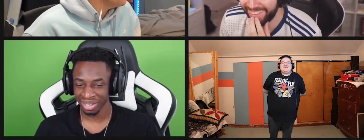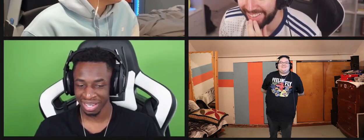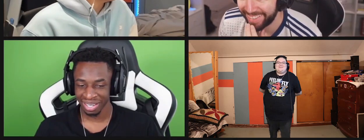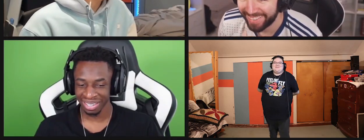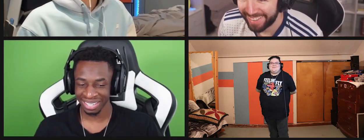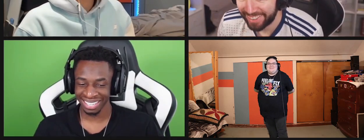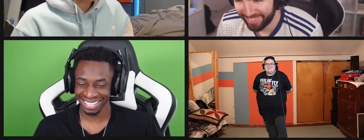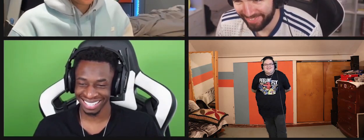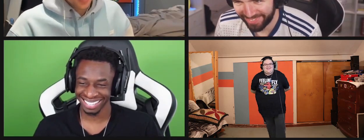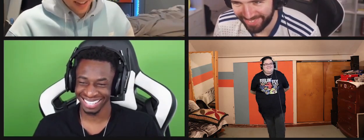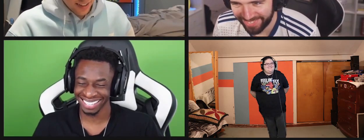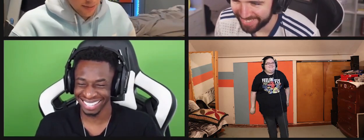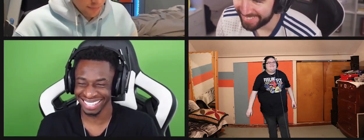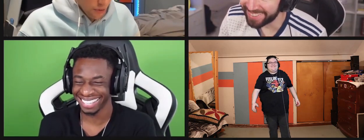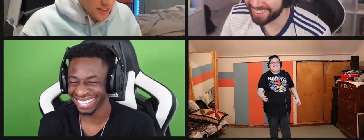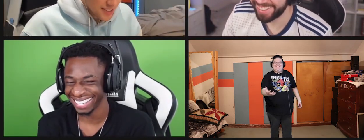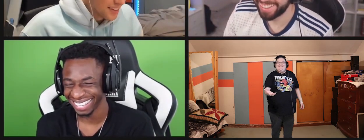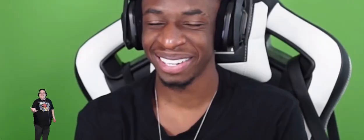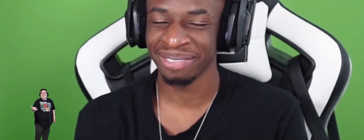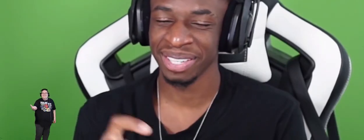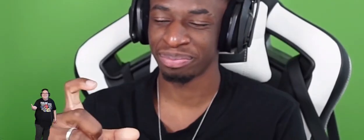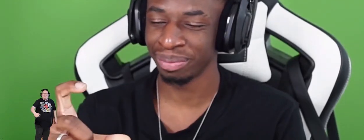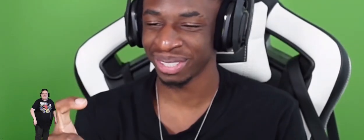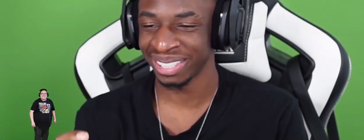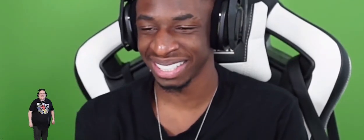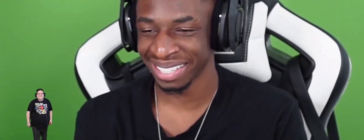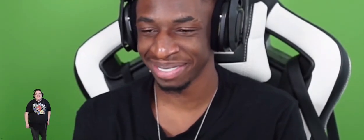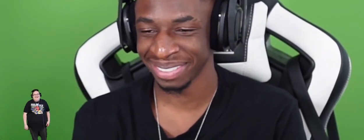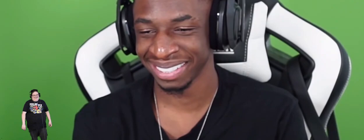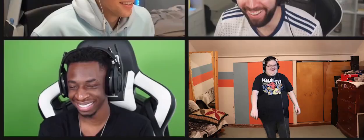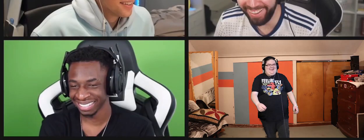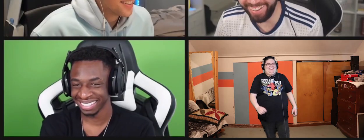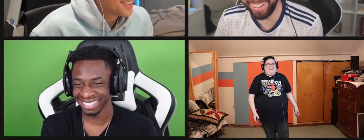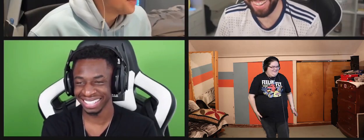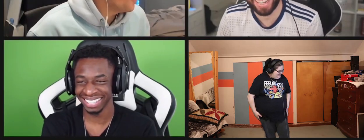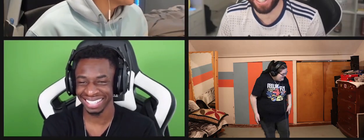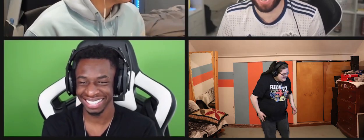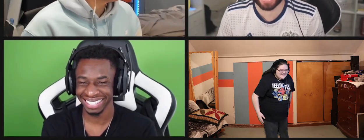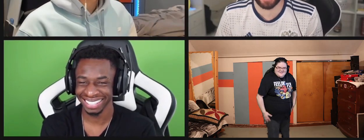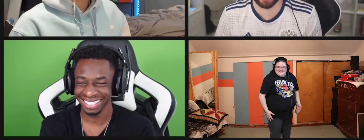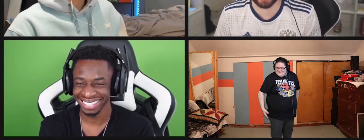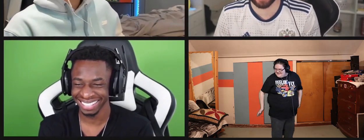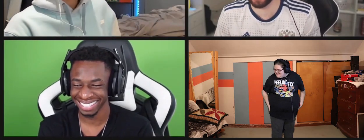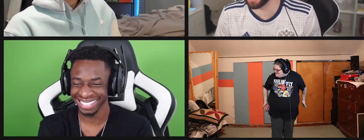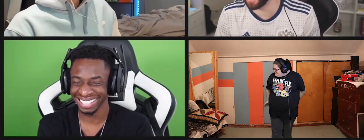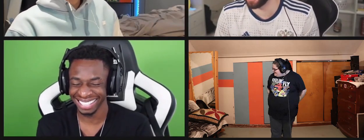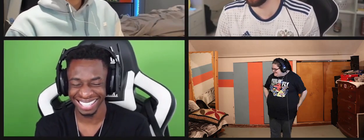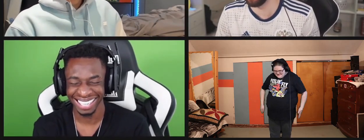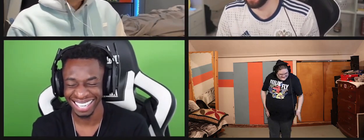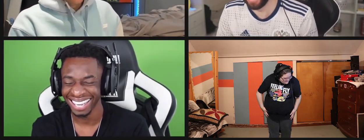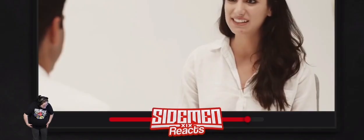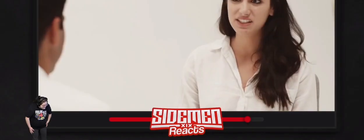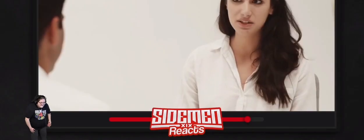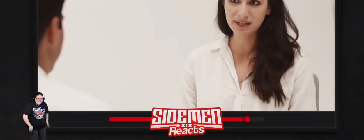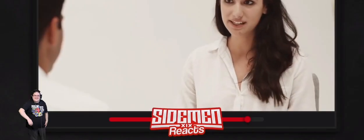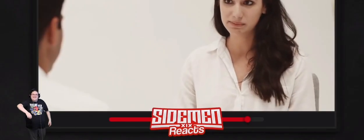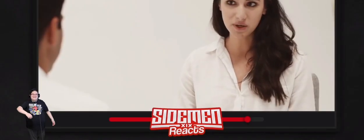that'd be me though, too. Boys, looking for the prompt cards and everything. Boys, let's go. Let's go. Let's go. Let's go.